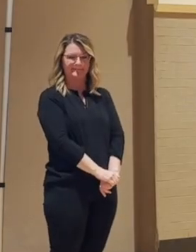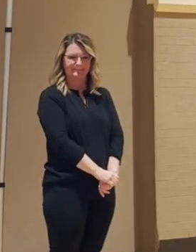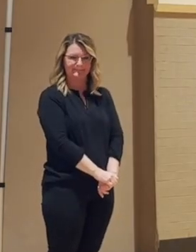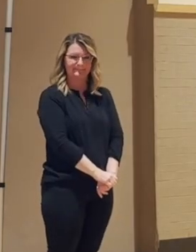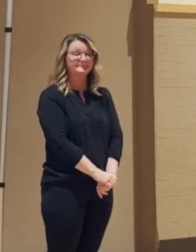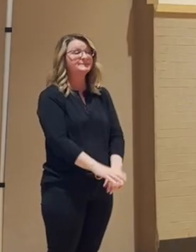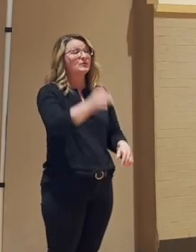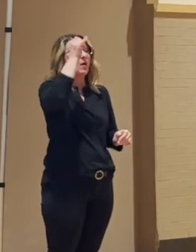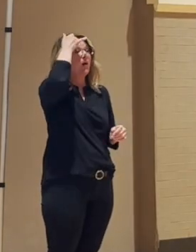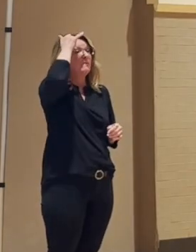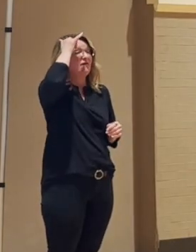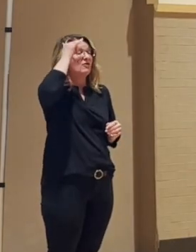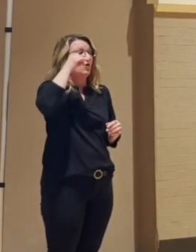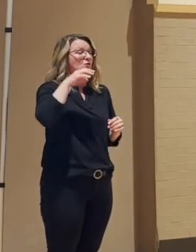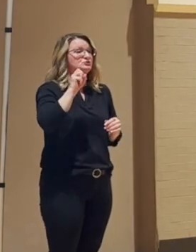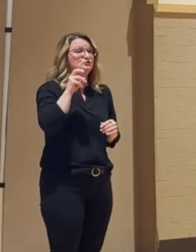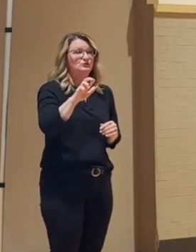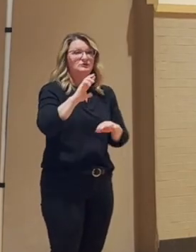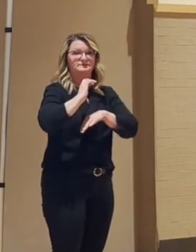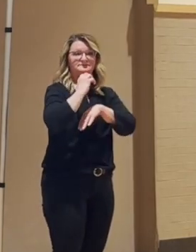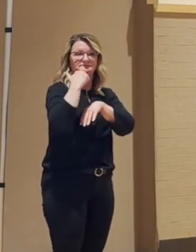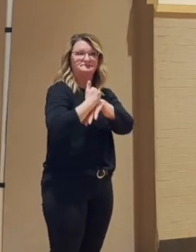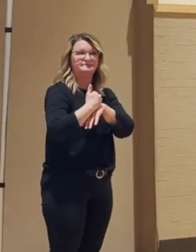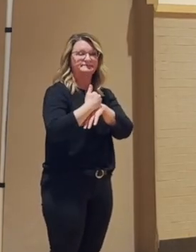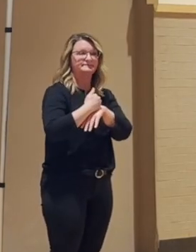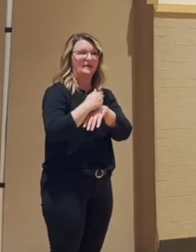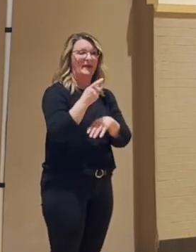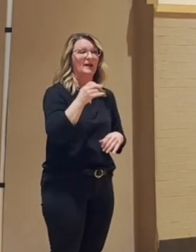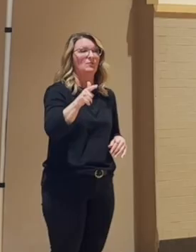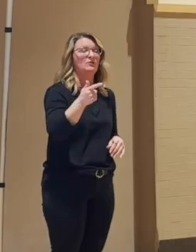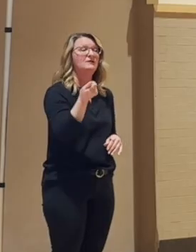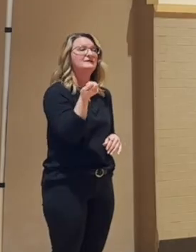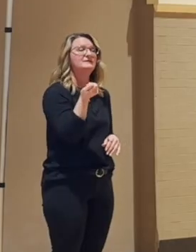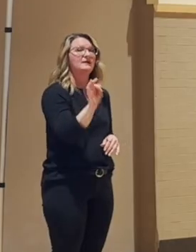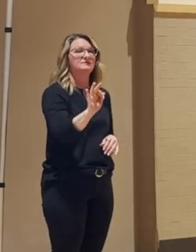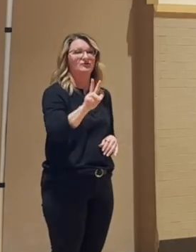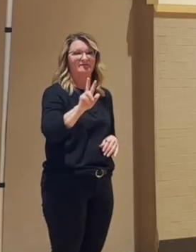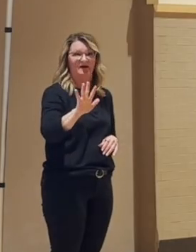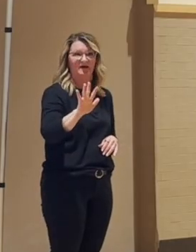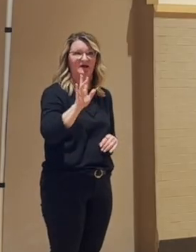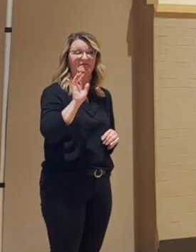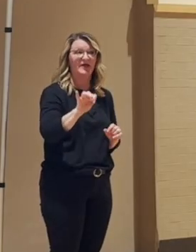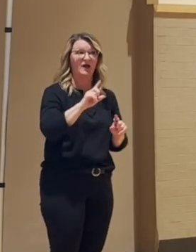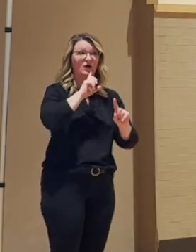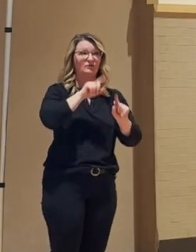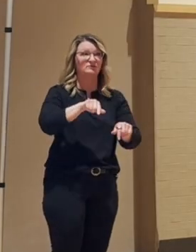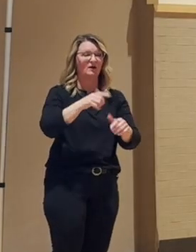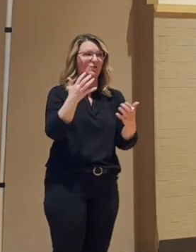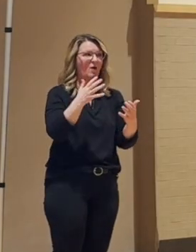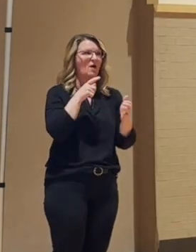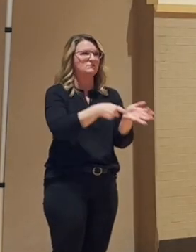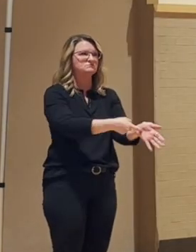Okay, so Buffalo Sewer was established in April of 1935, and it was in response to a